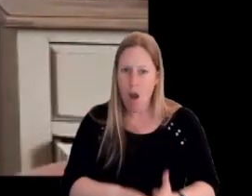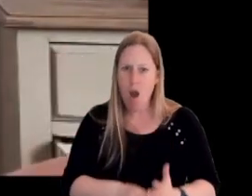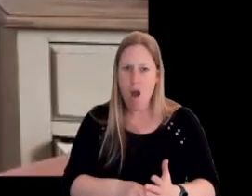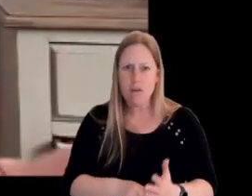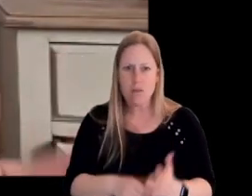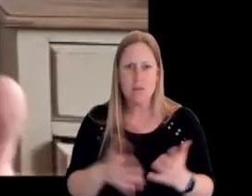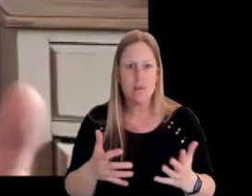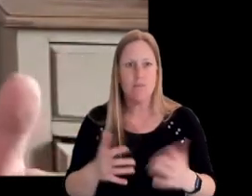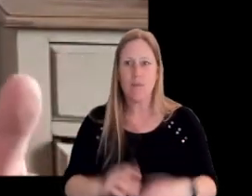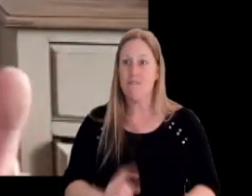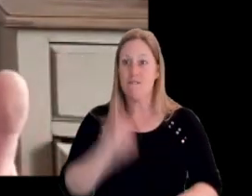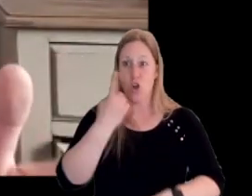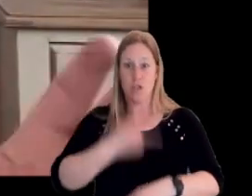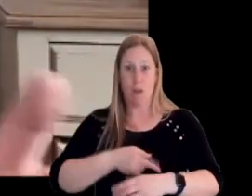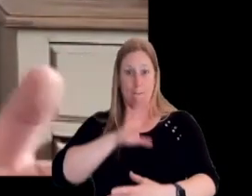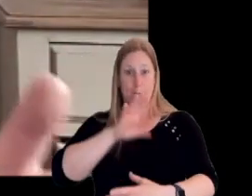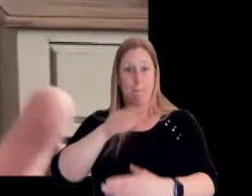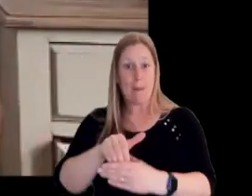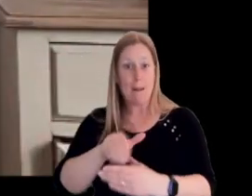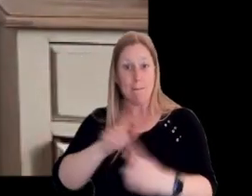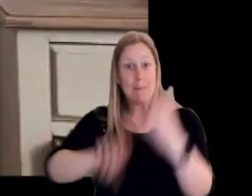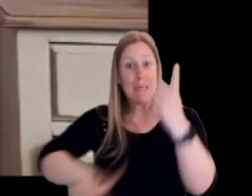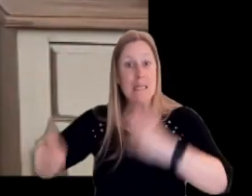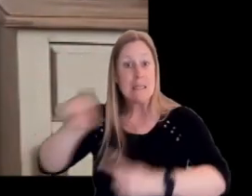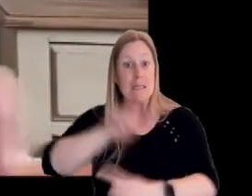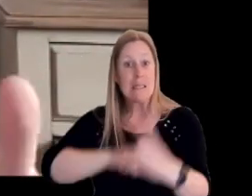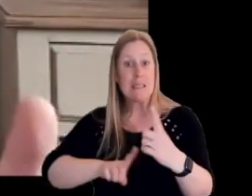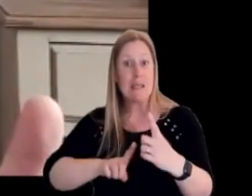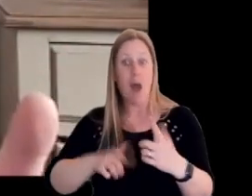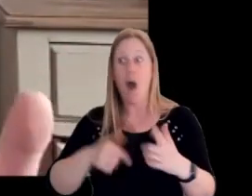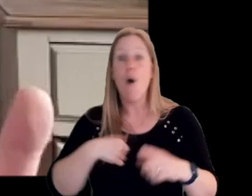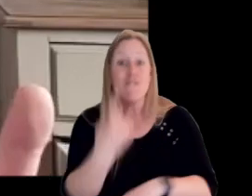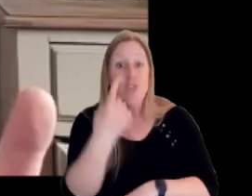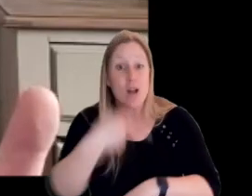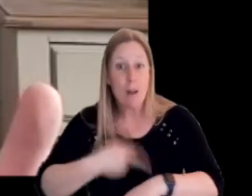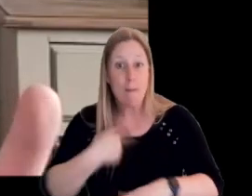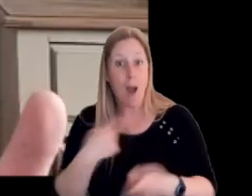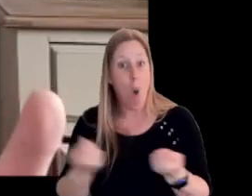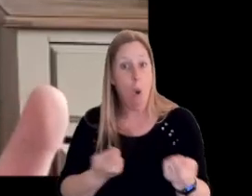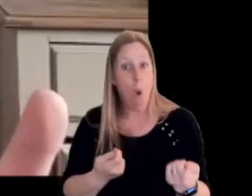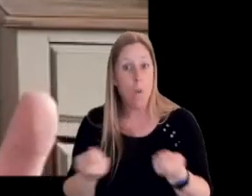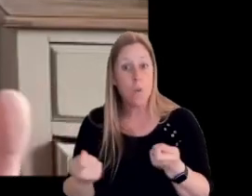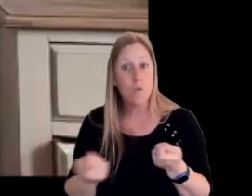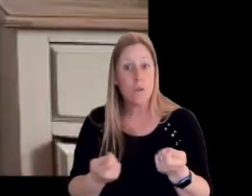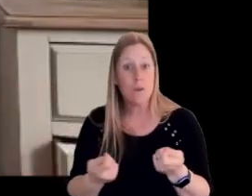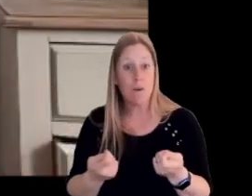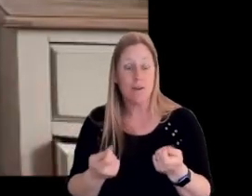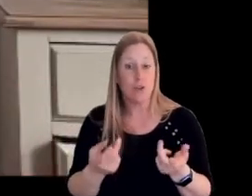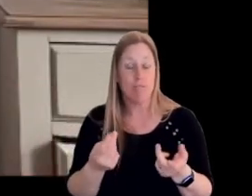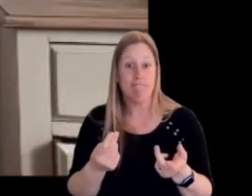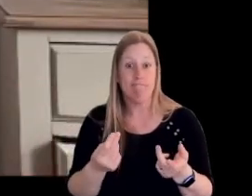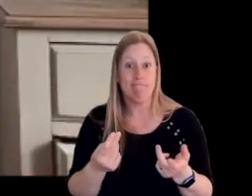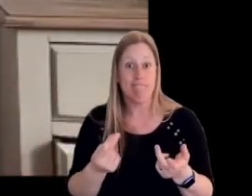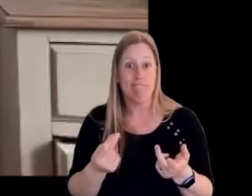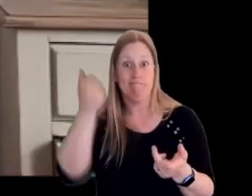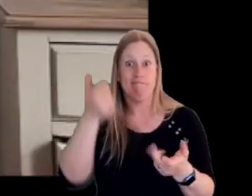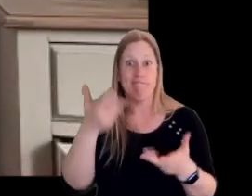hard. And the first meetup that I ever hosted, completely improvised, was one of